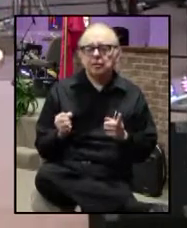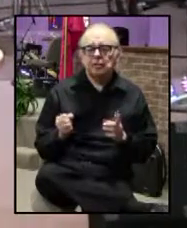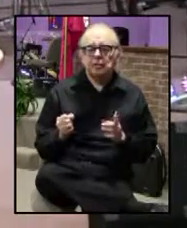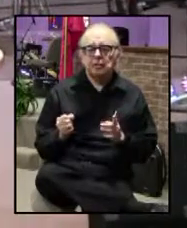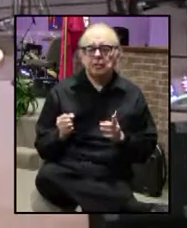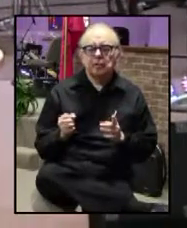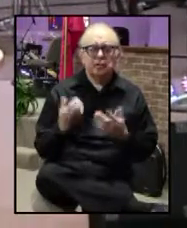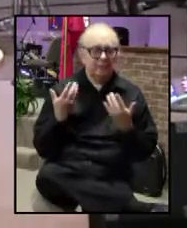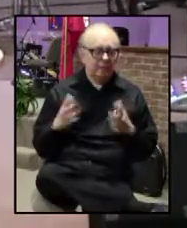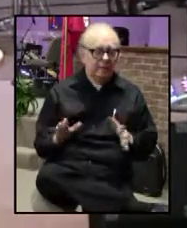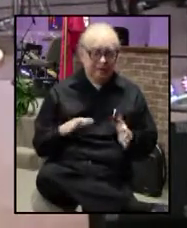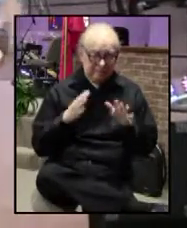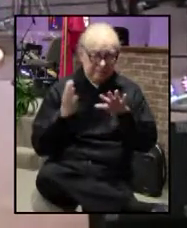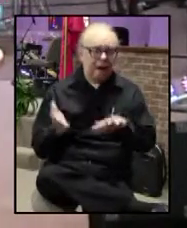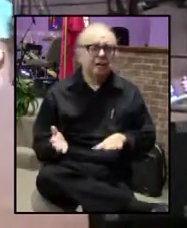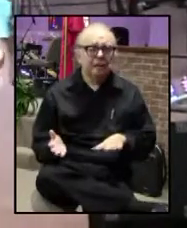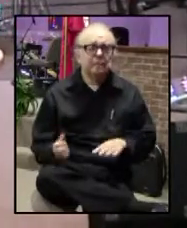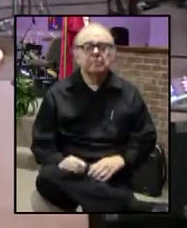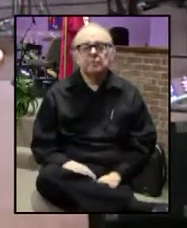He had already died.